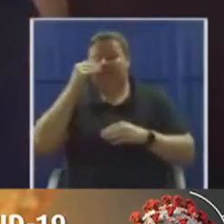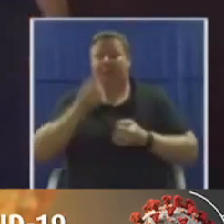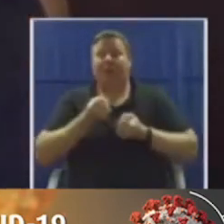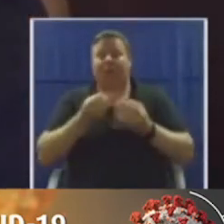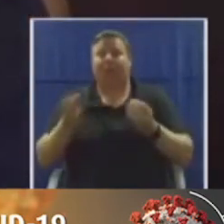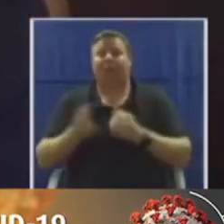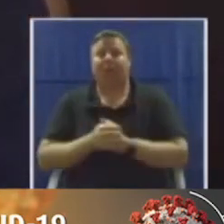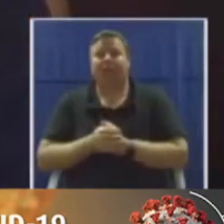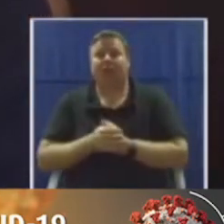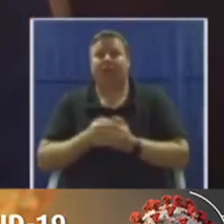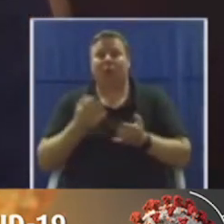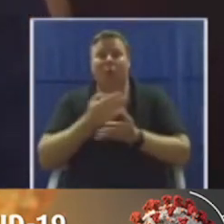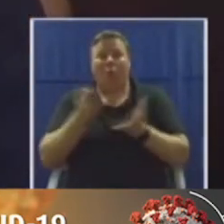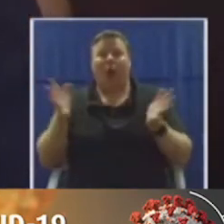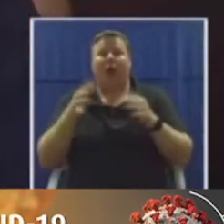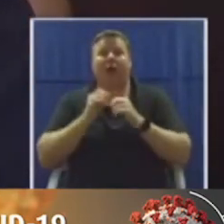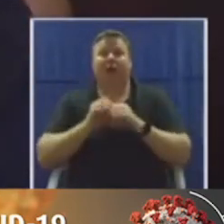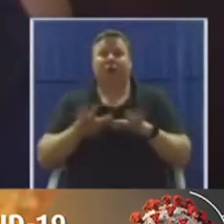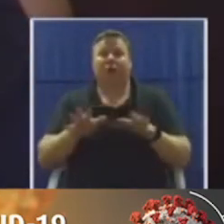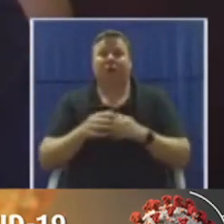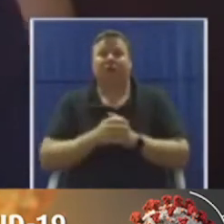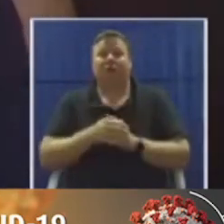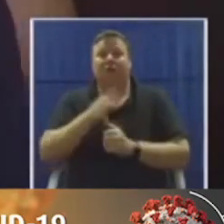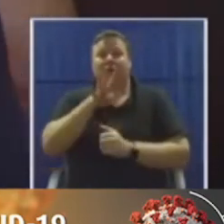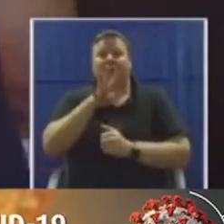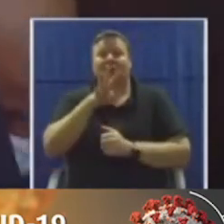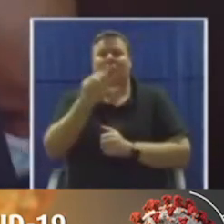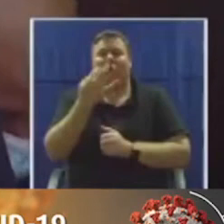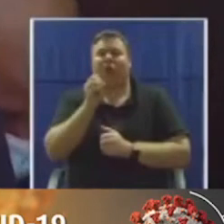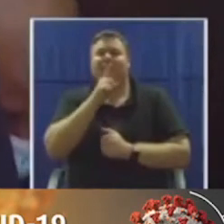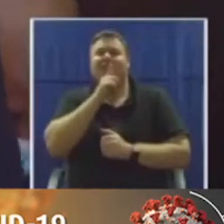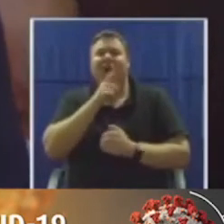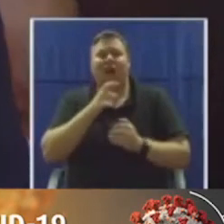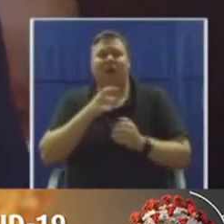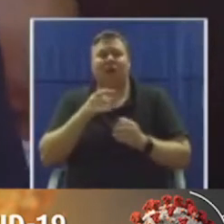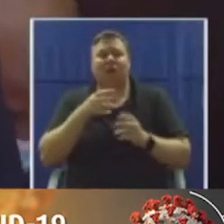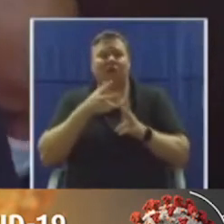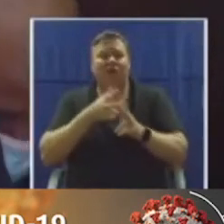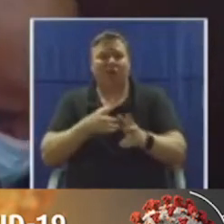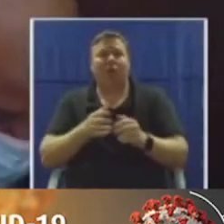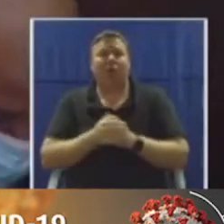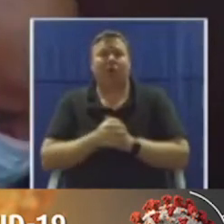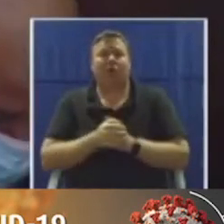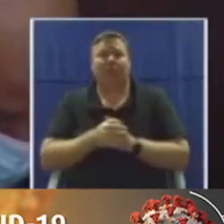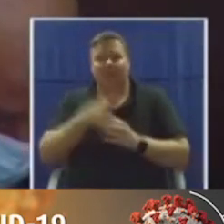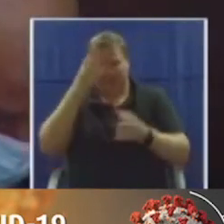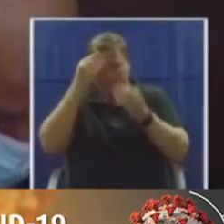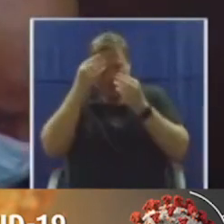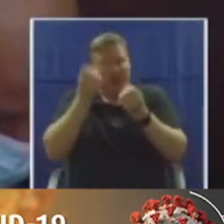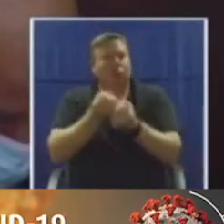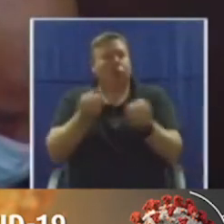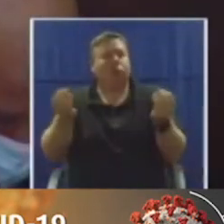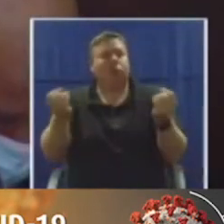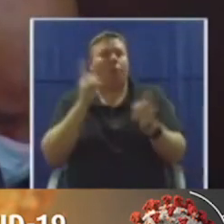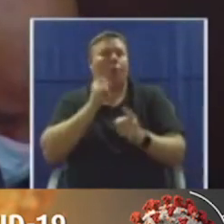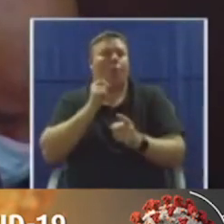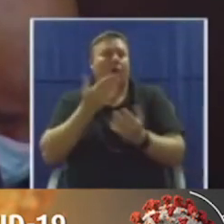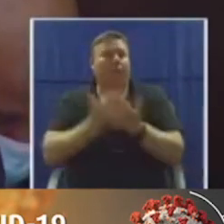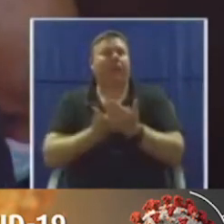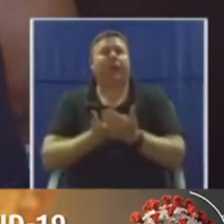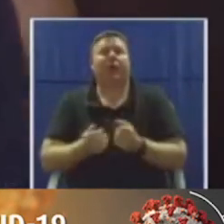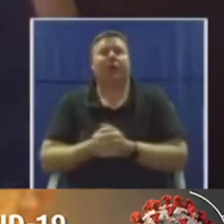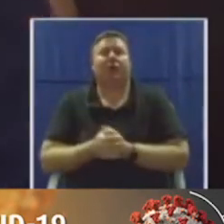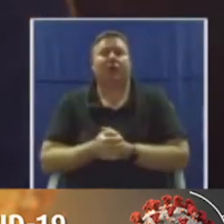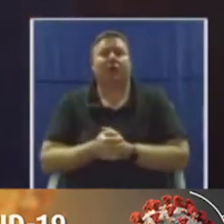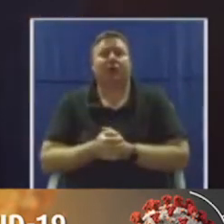wide network. It has over 430,000 followers, a perfect conduit for information and warnings. But